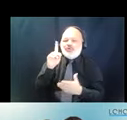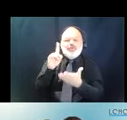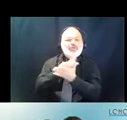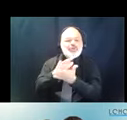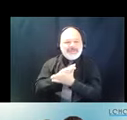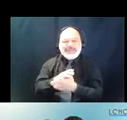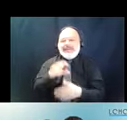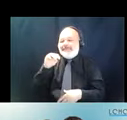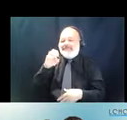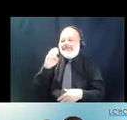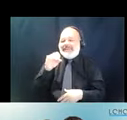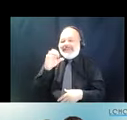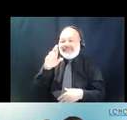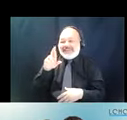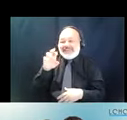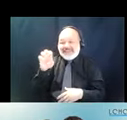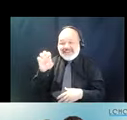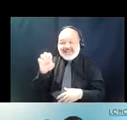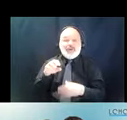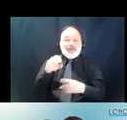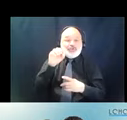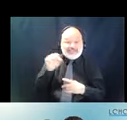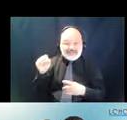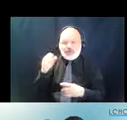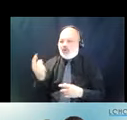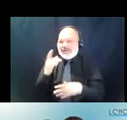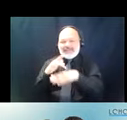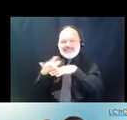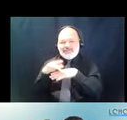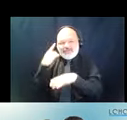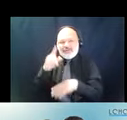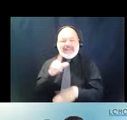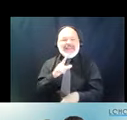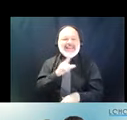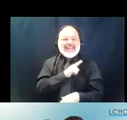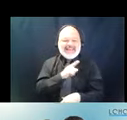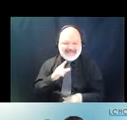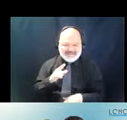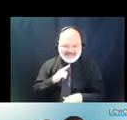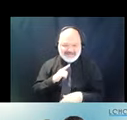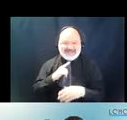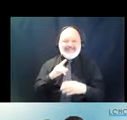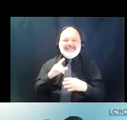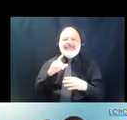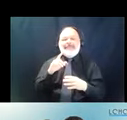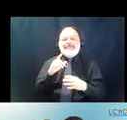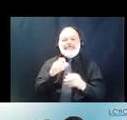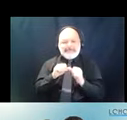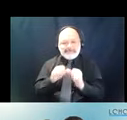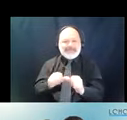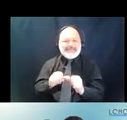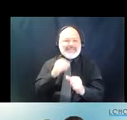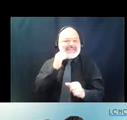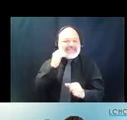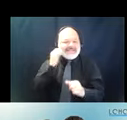Social Security, are only available for those who are legally permanent residents. I believe Medicare, there is